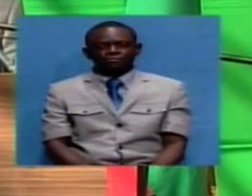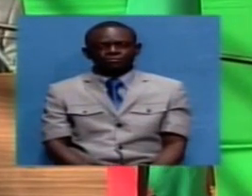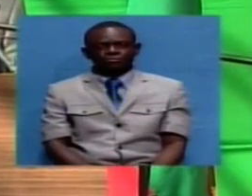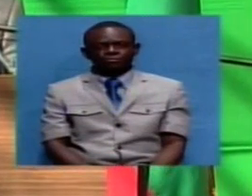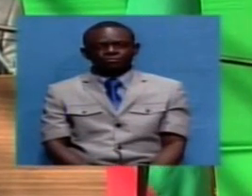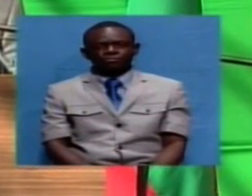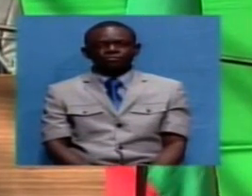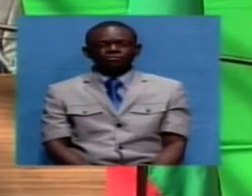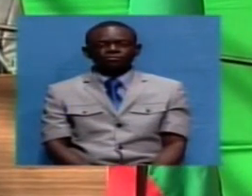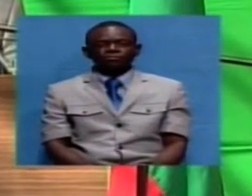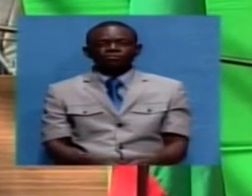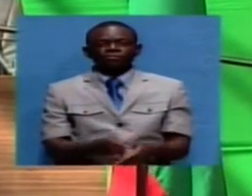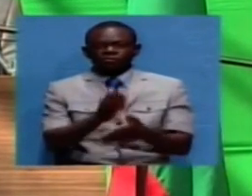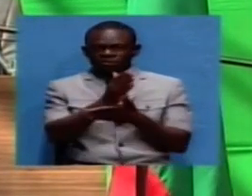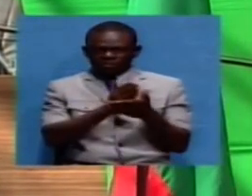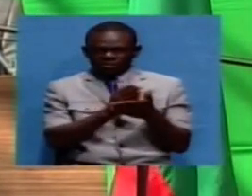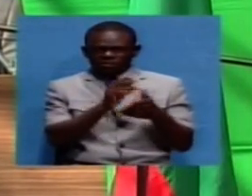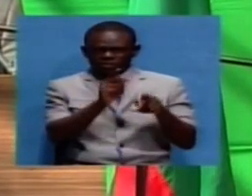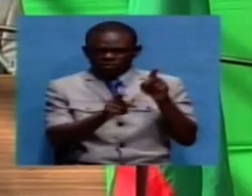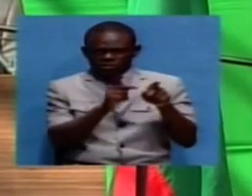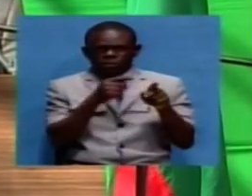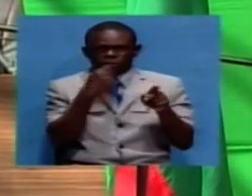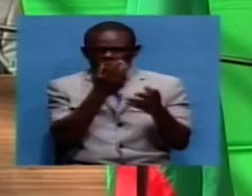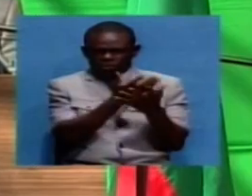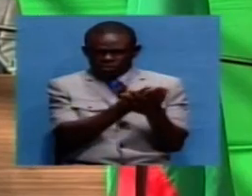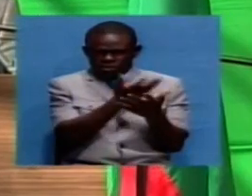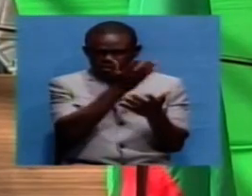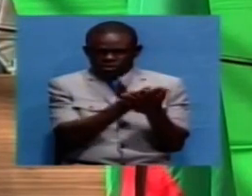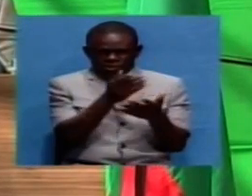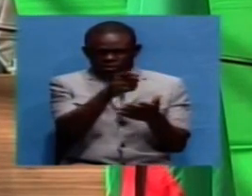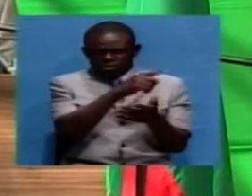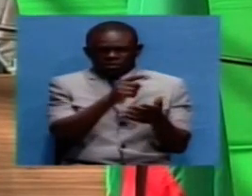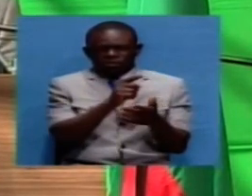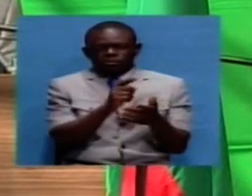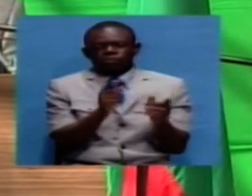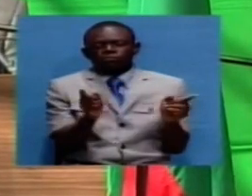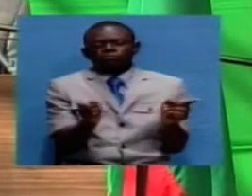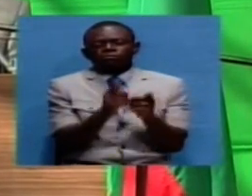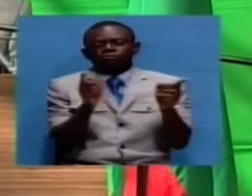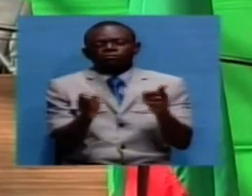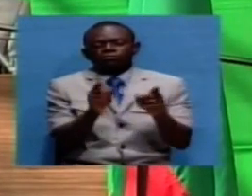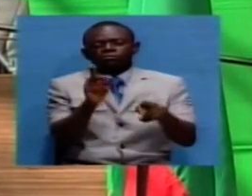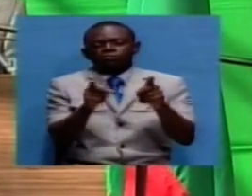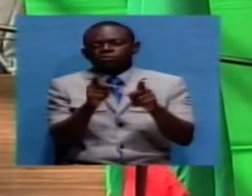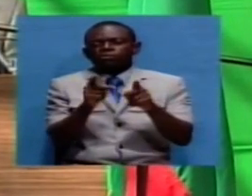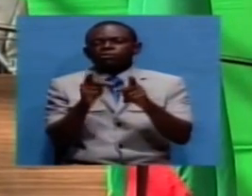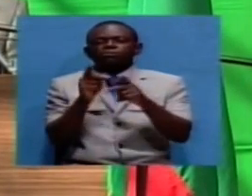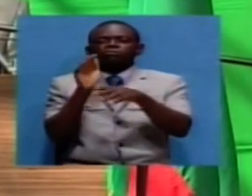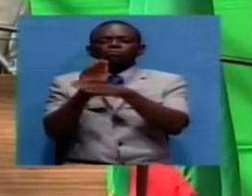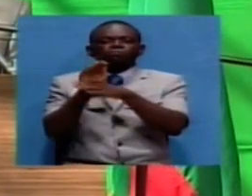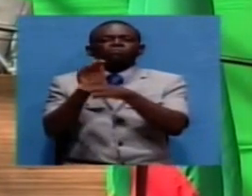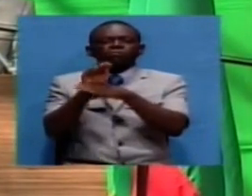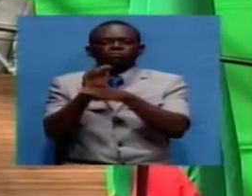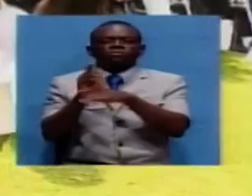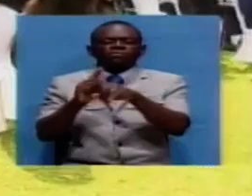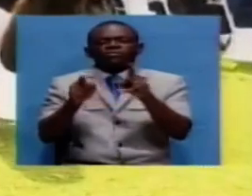up. And they're busy using advocacy to champion certain interest groups in